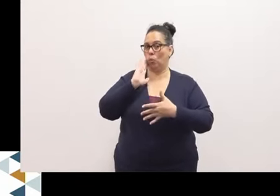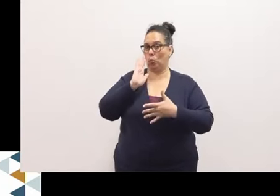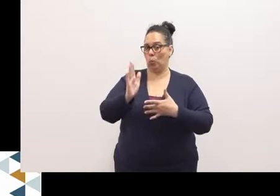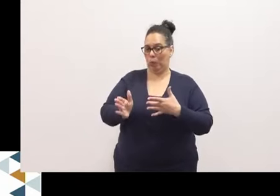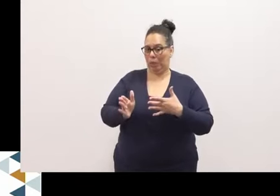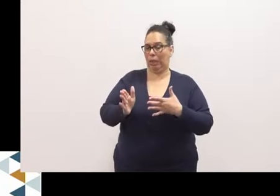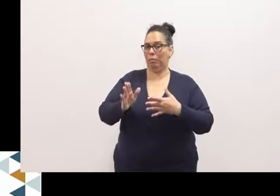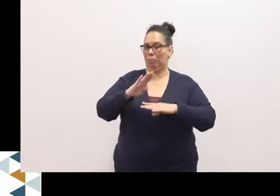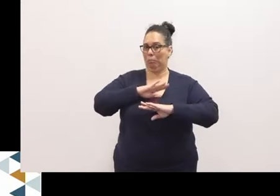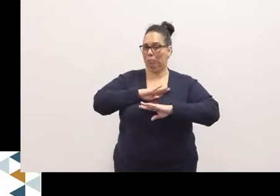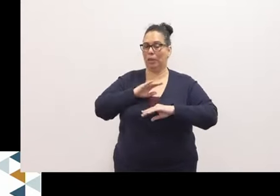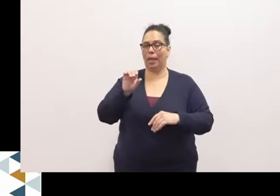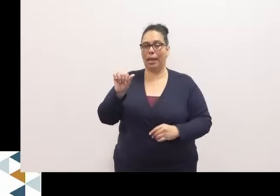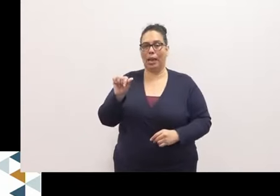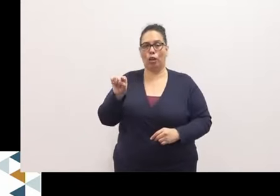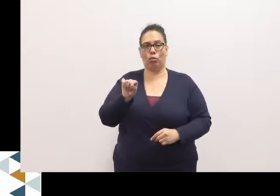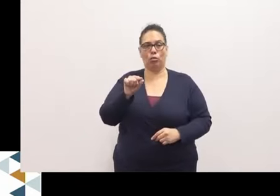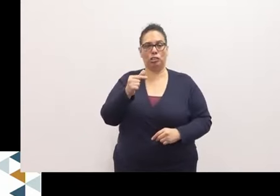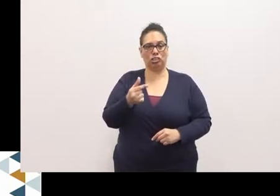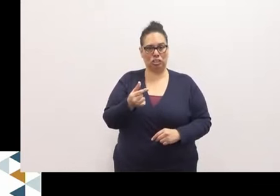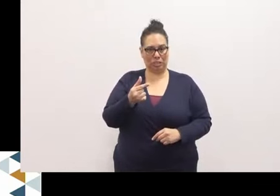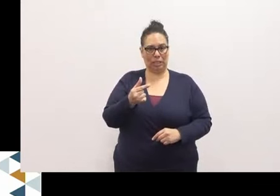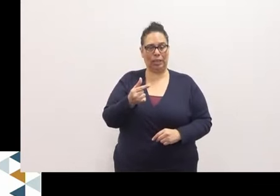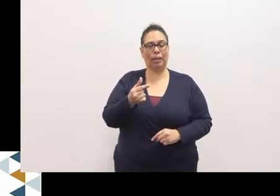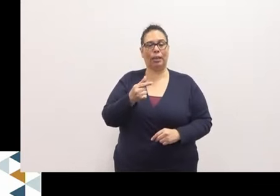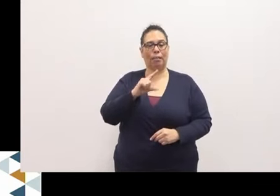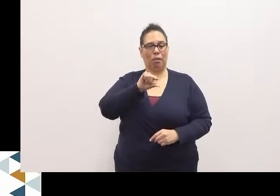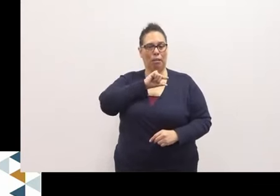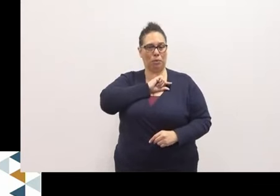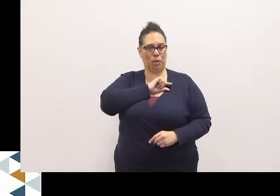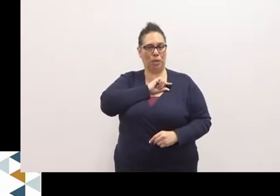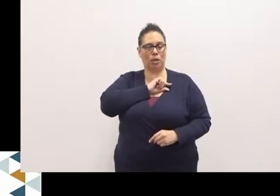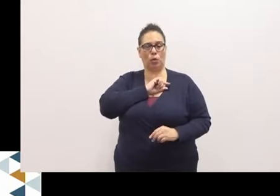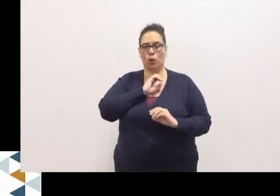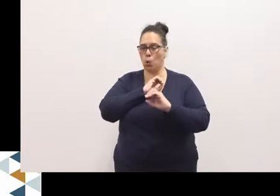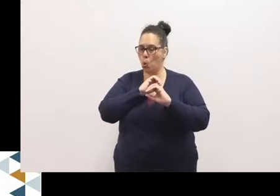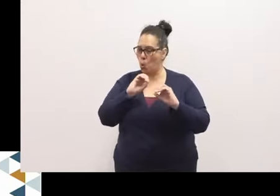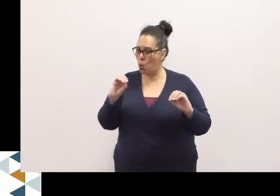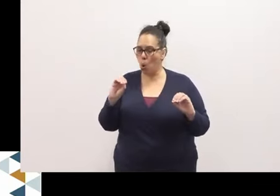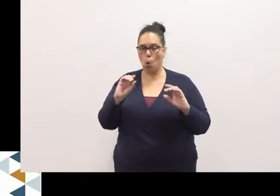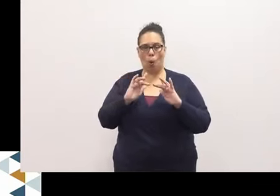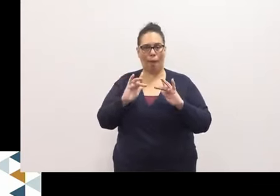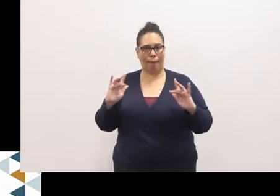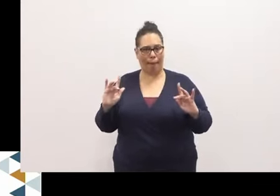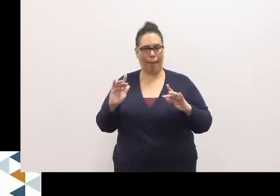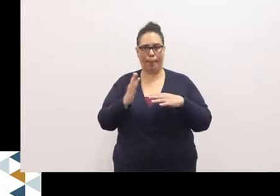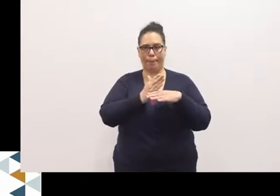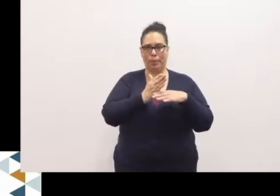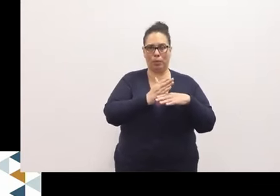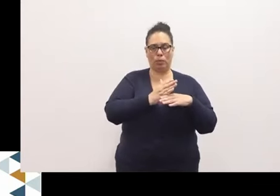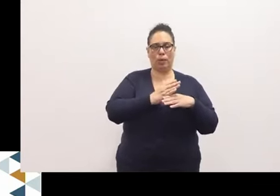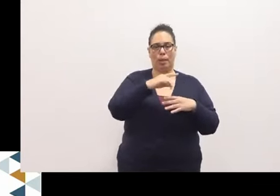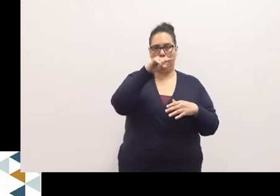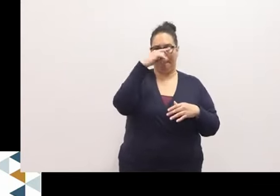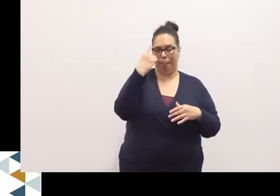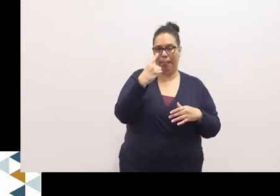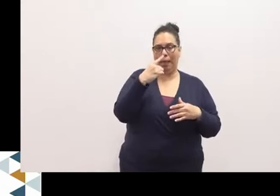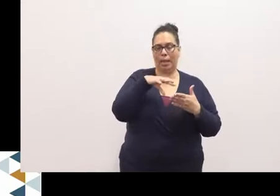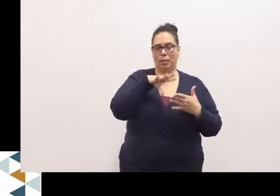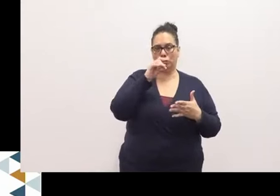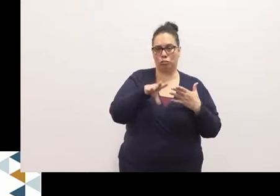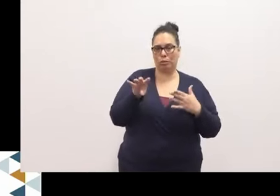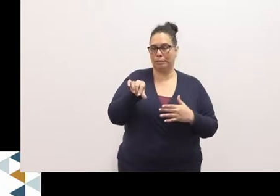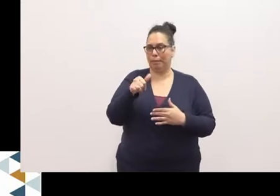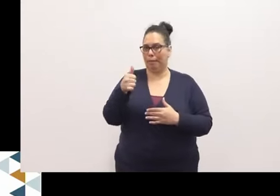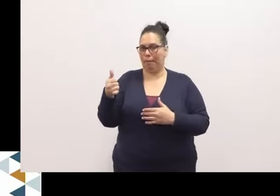meeting the A through G eligibility with 0% gap between Black, African American students, and all other students. So this just gives